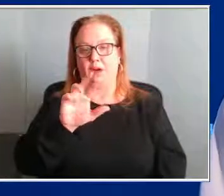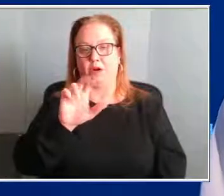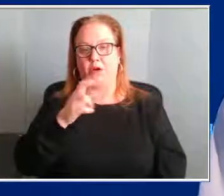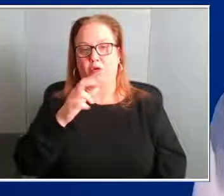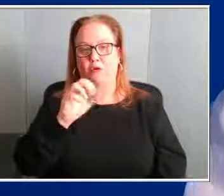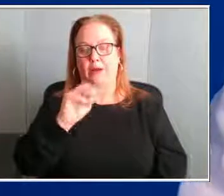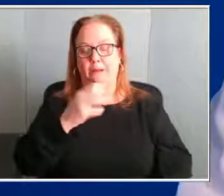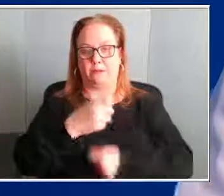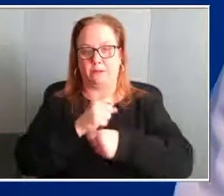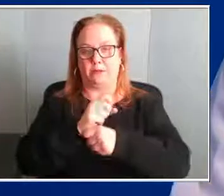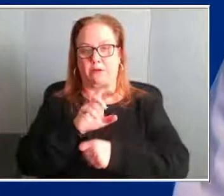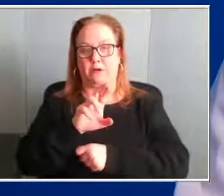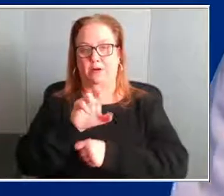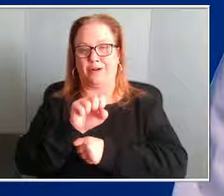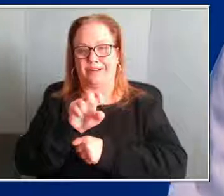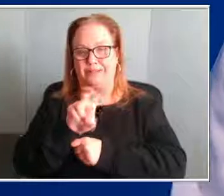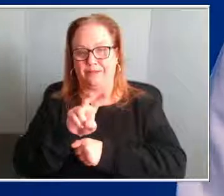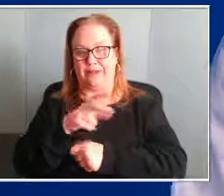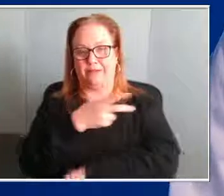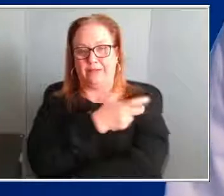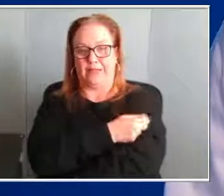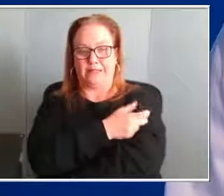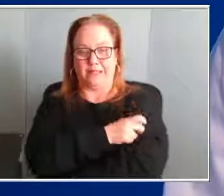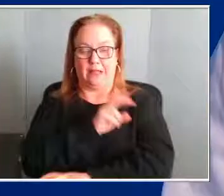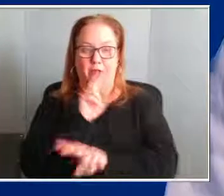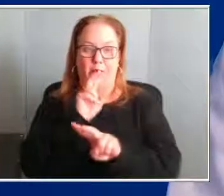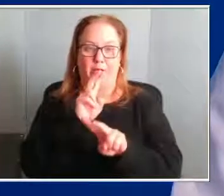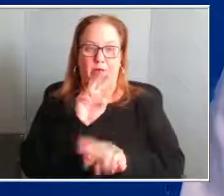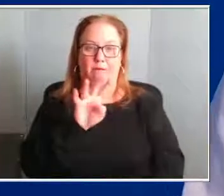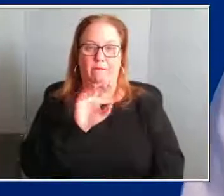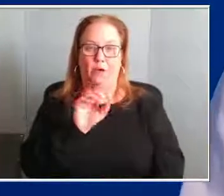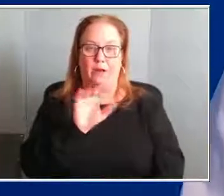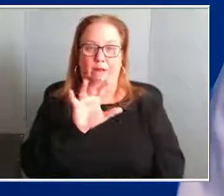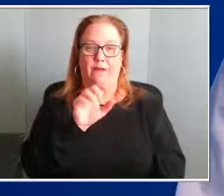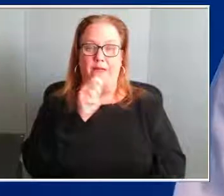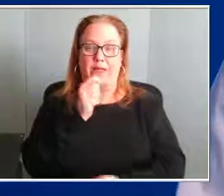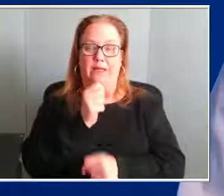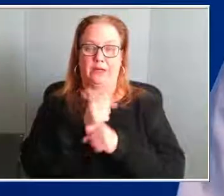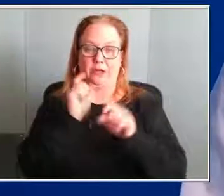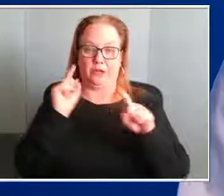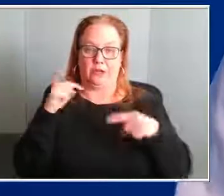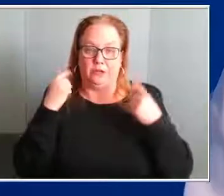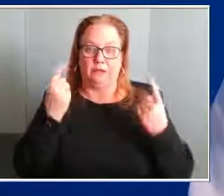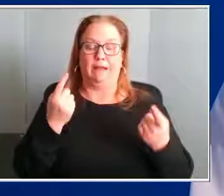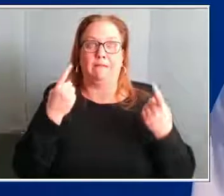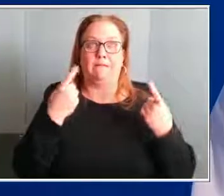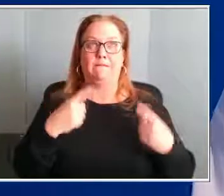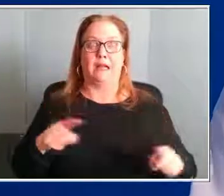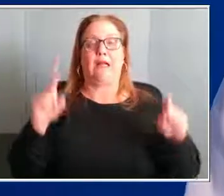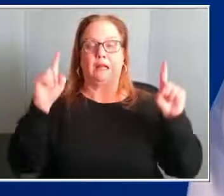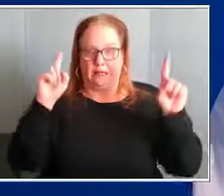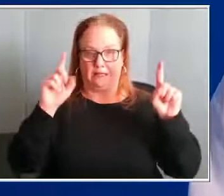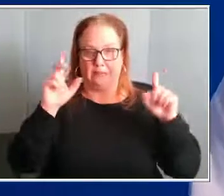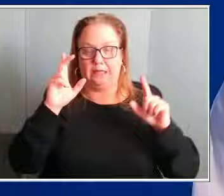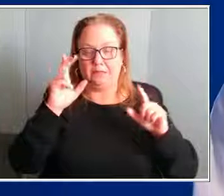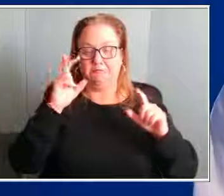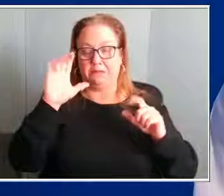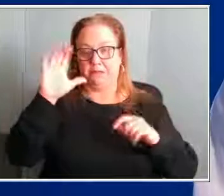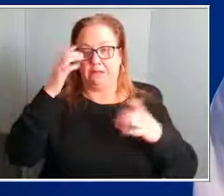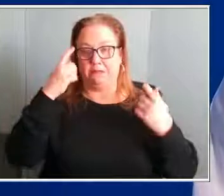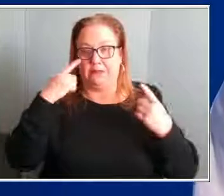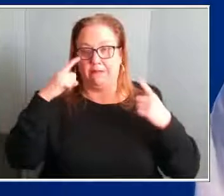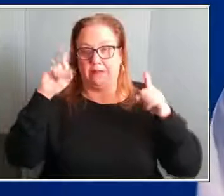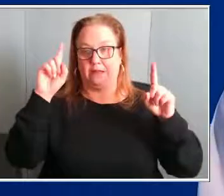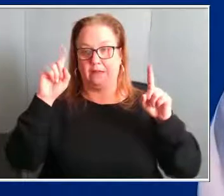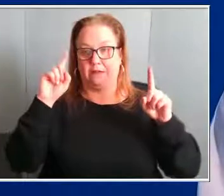RSV vaccine that we've been looking for 40 or 50 years. They finally been able to do it, and it looks like it is effective. It